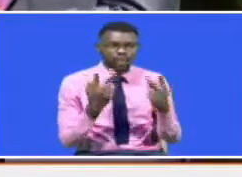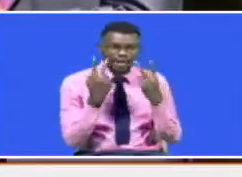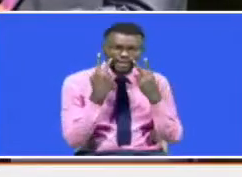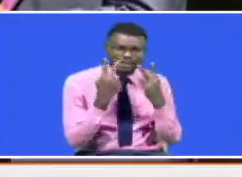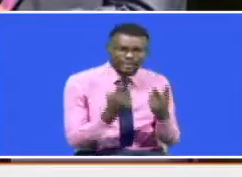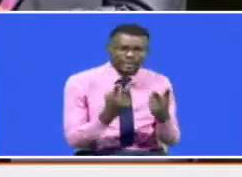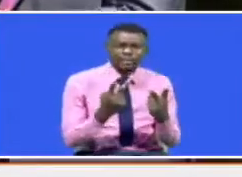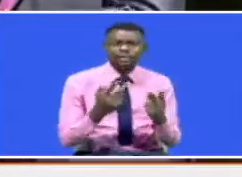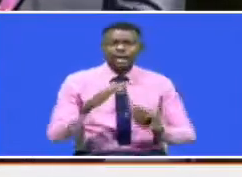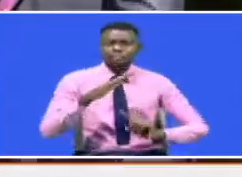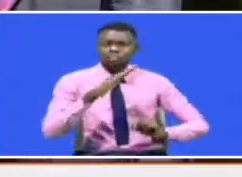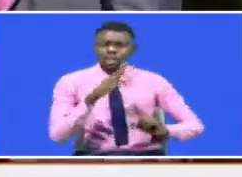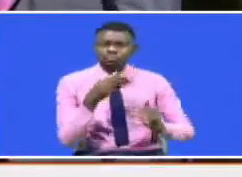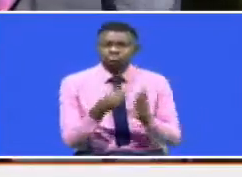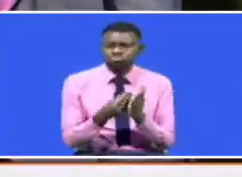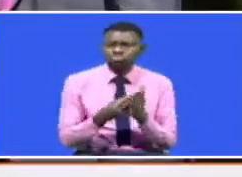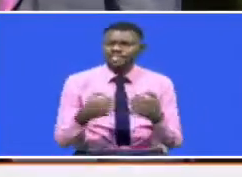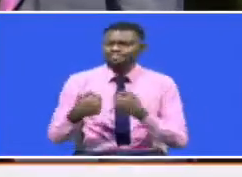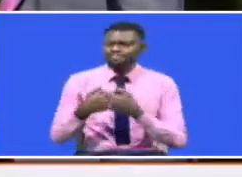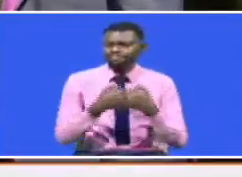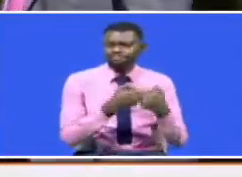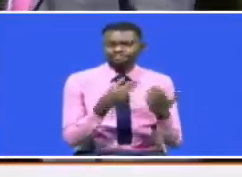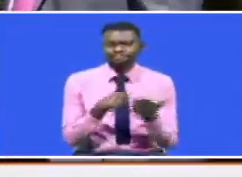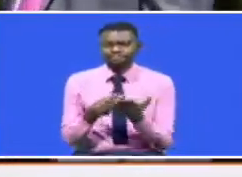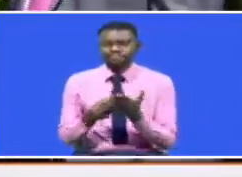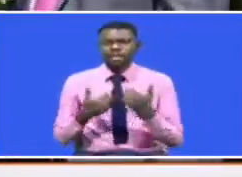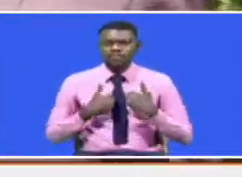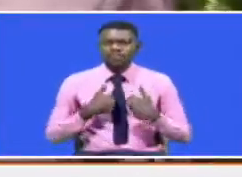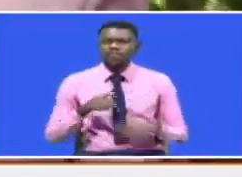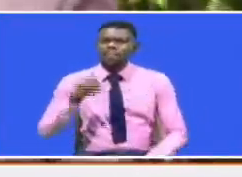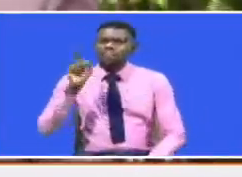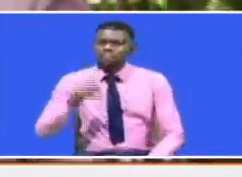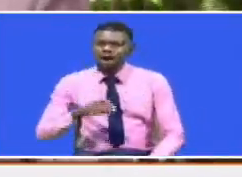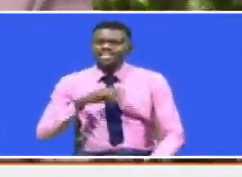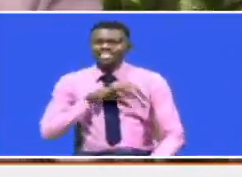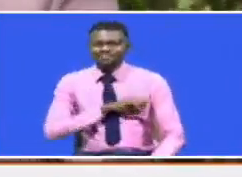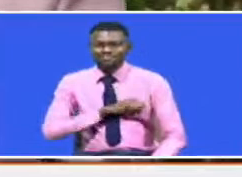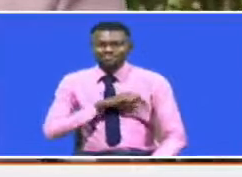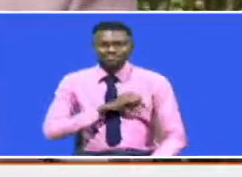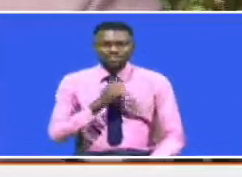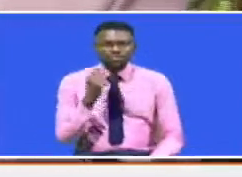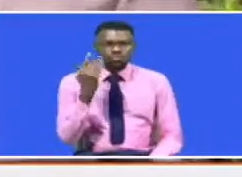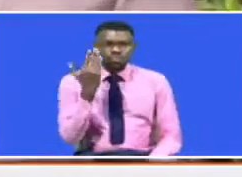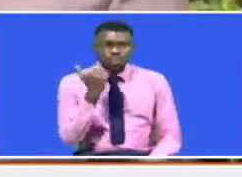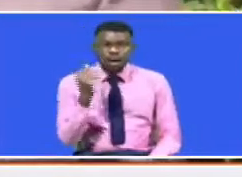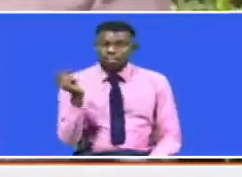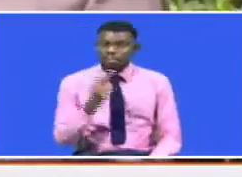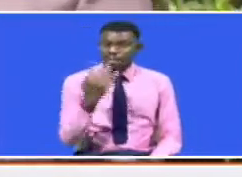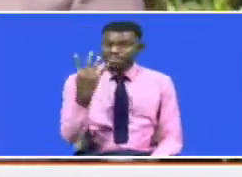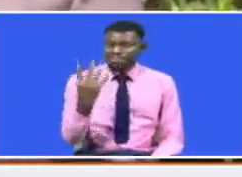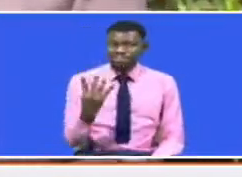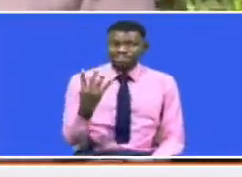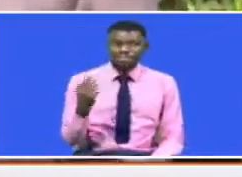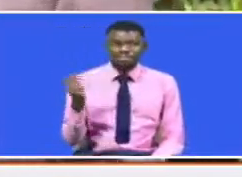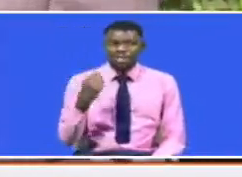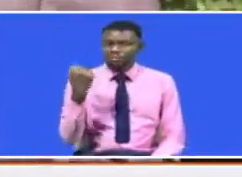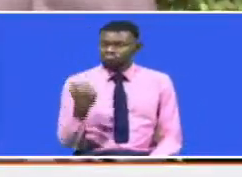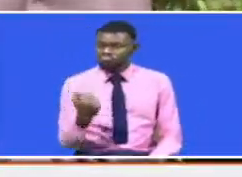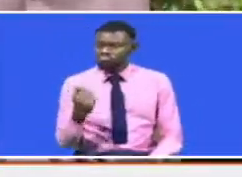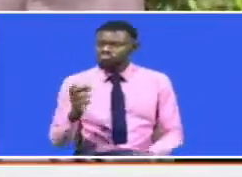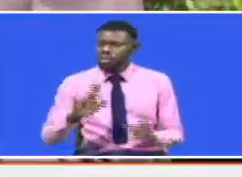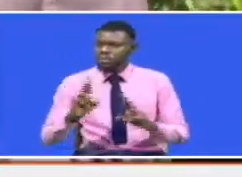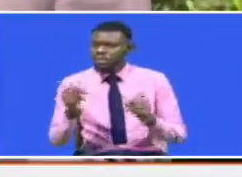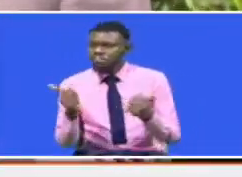na changamoto za kifedha, akiwasihi kuwa na subra iwapo fedha za mwezi wa Mei hazitakuwa zimetolewa